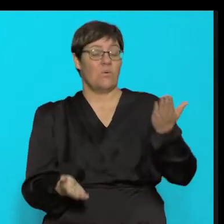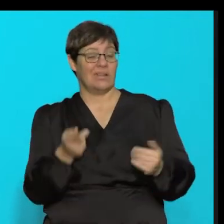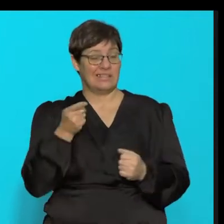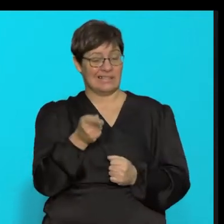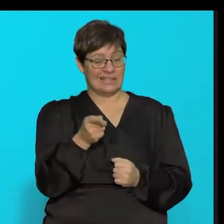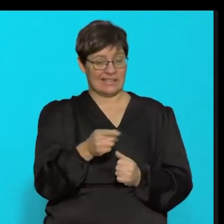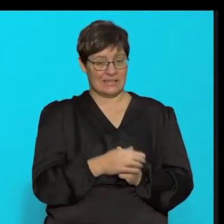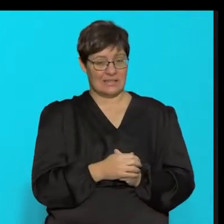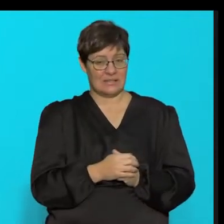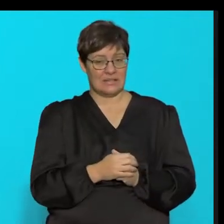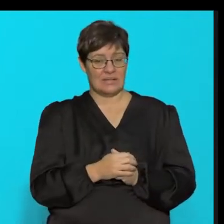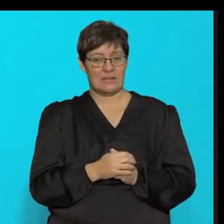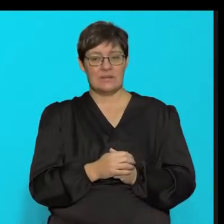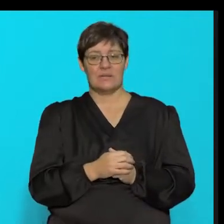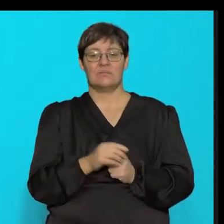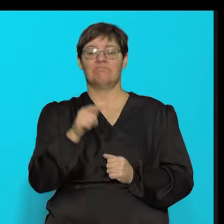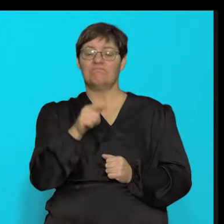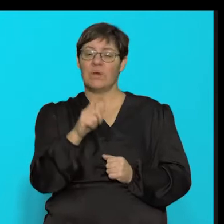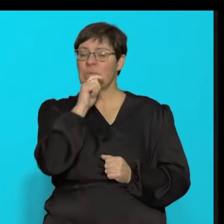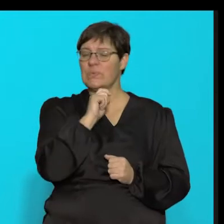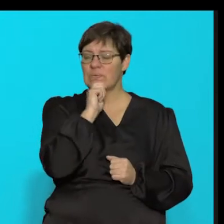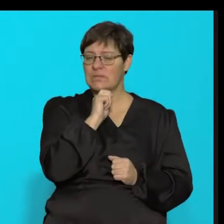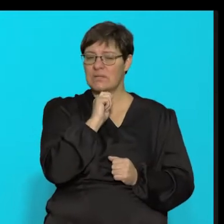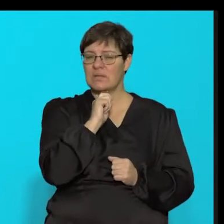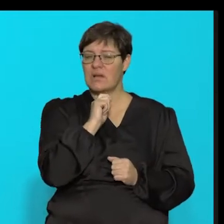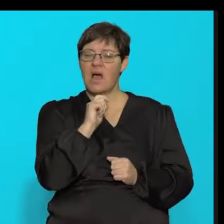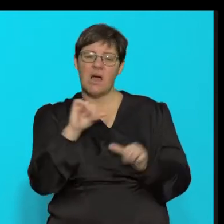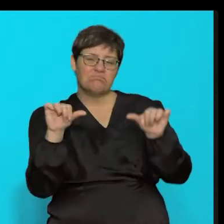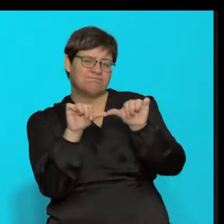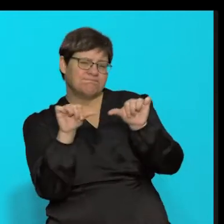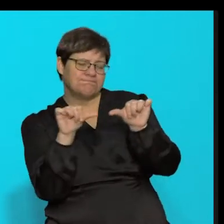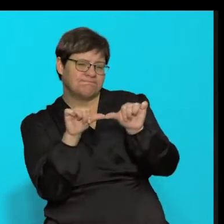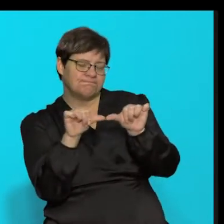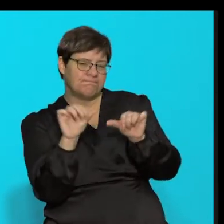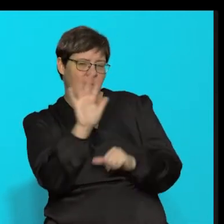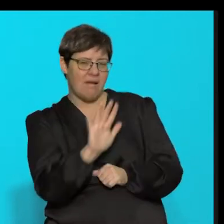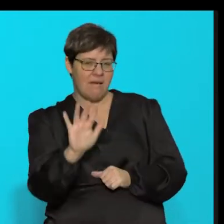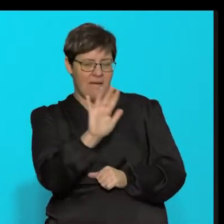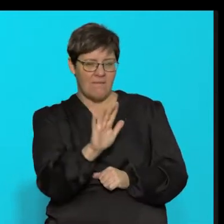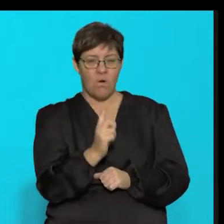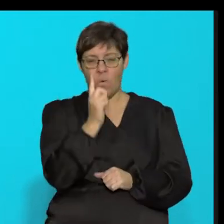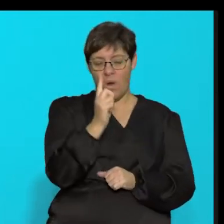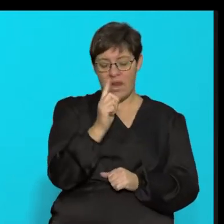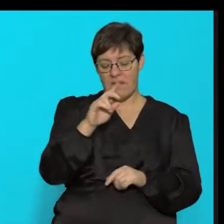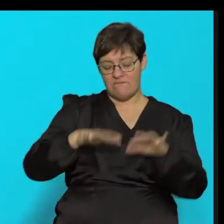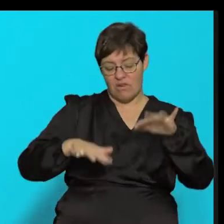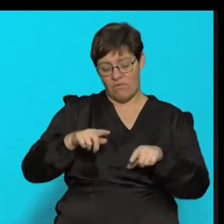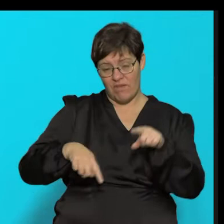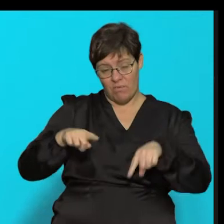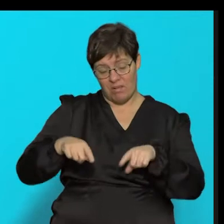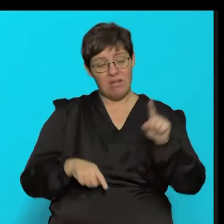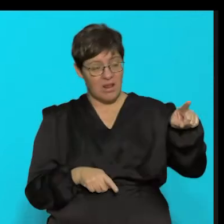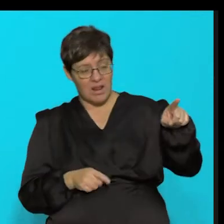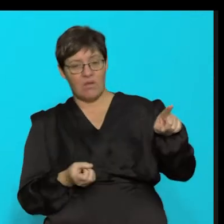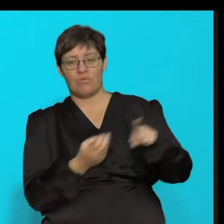the equation obtained then can be used to make an estimate of one variable